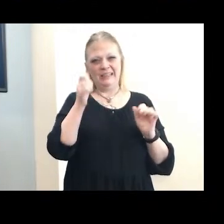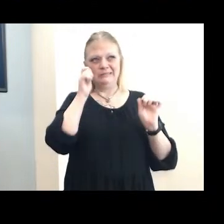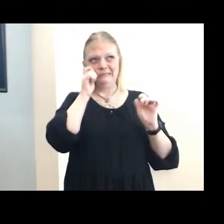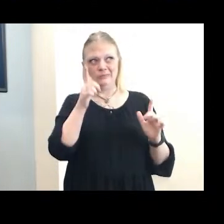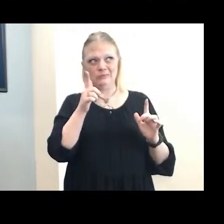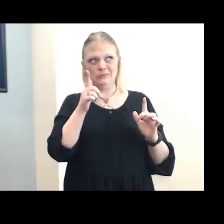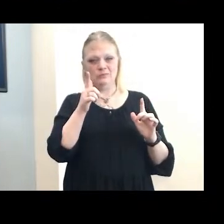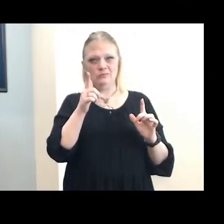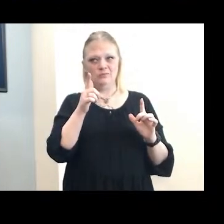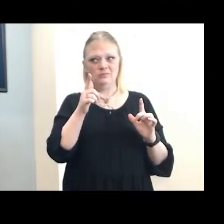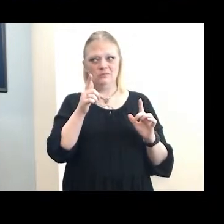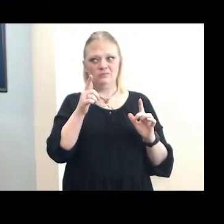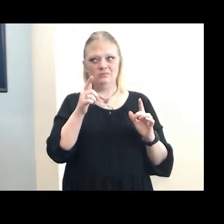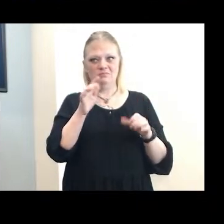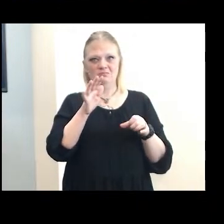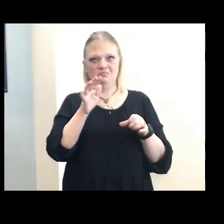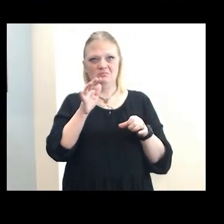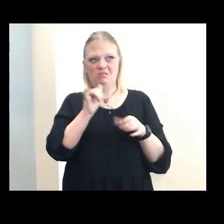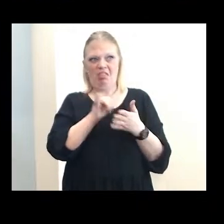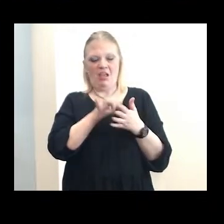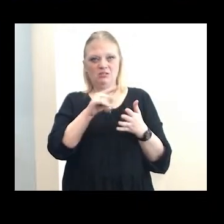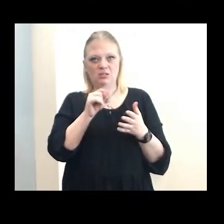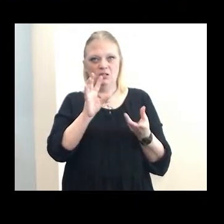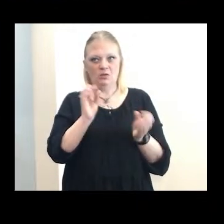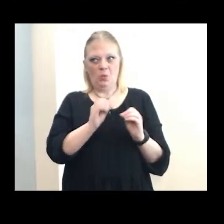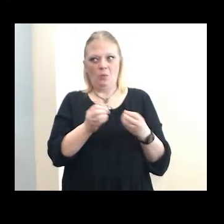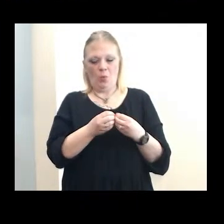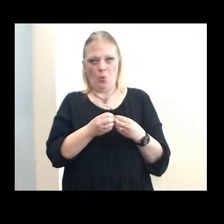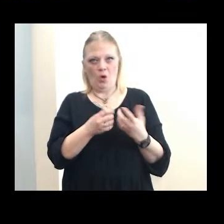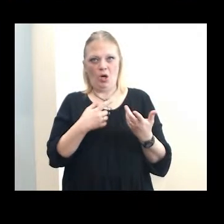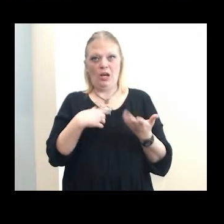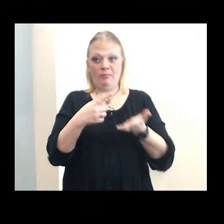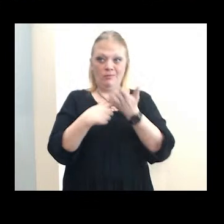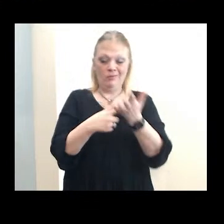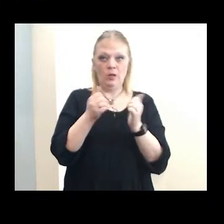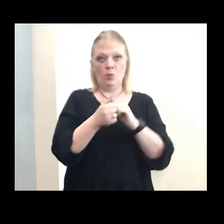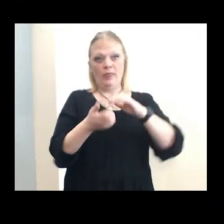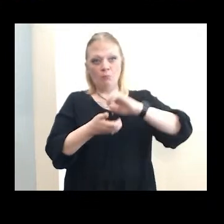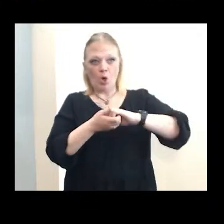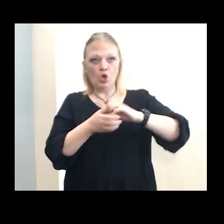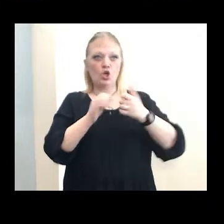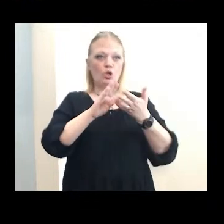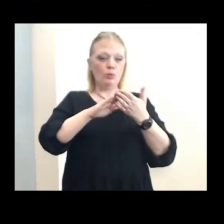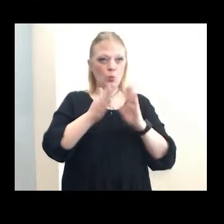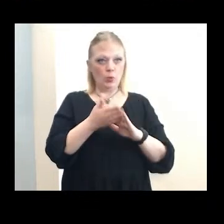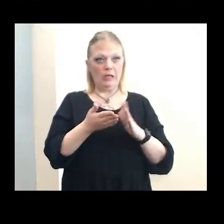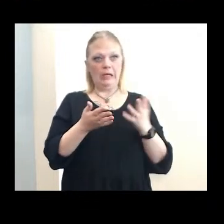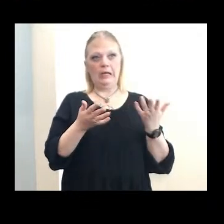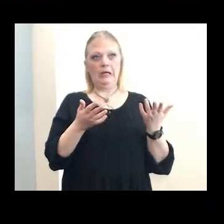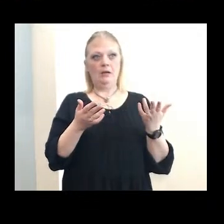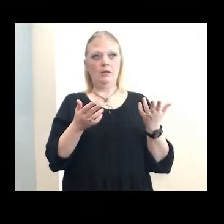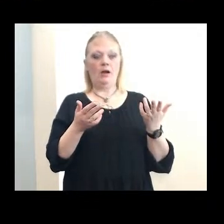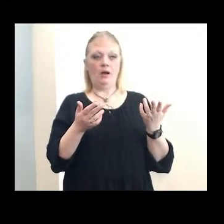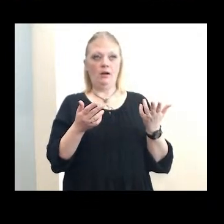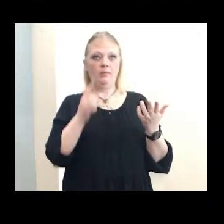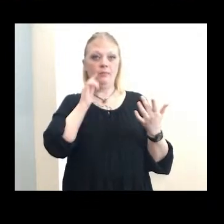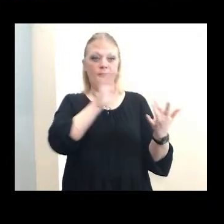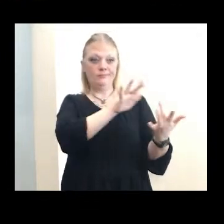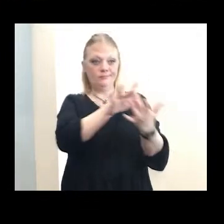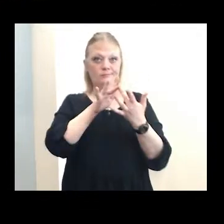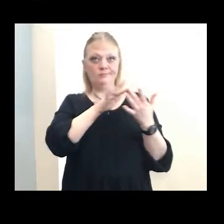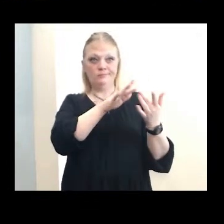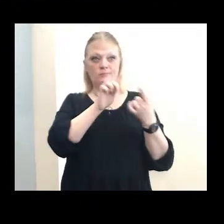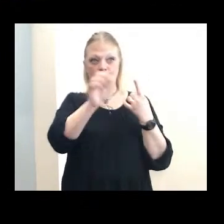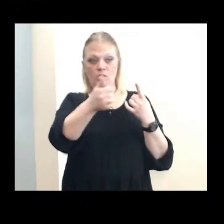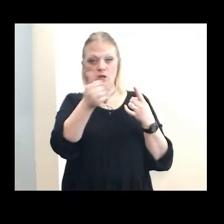not more have. And I've been talking with our partners in the community about this. I've been reaching out to others